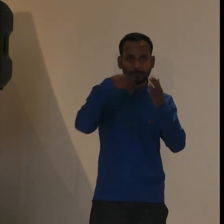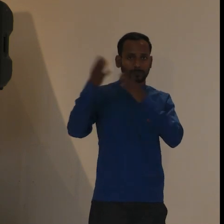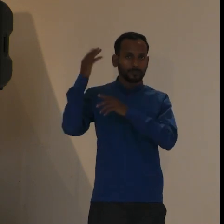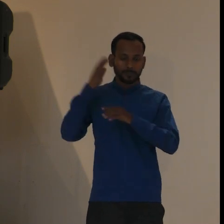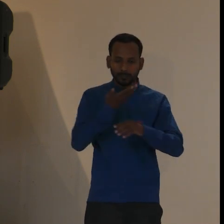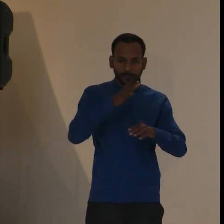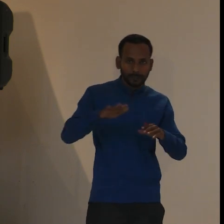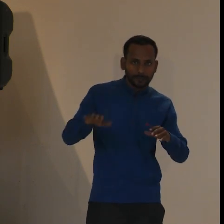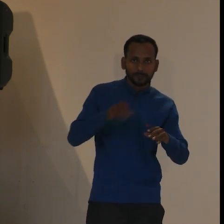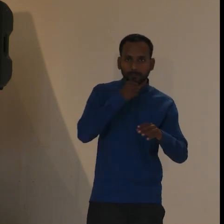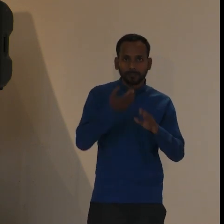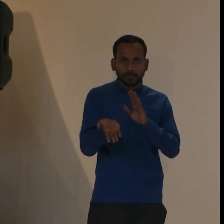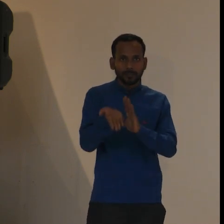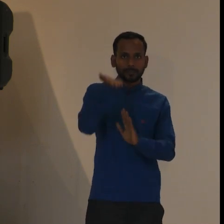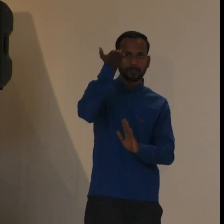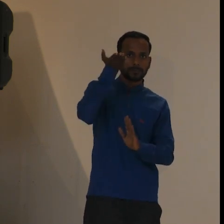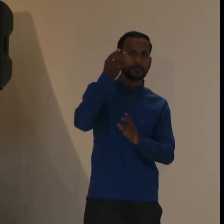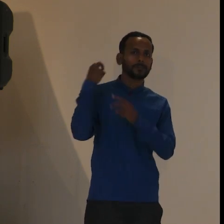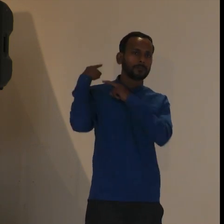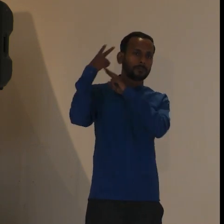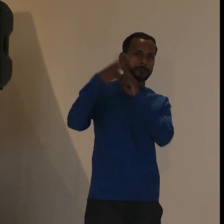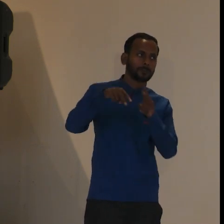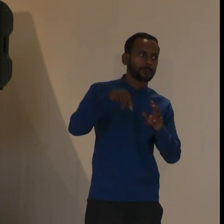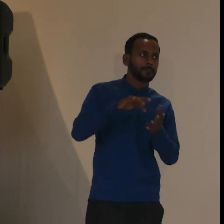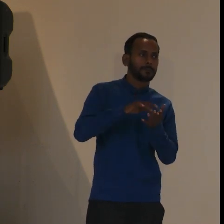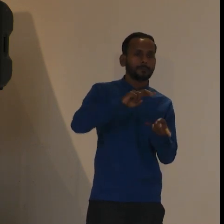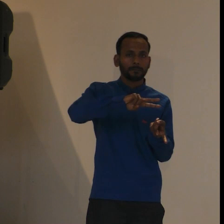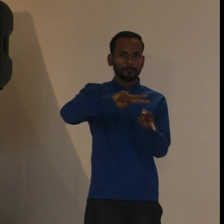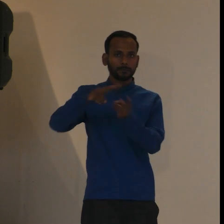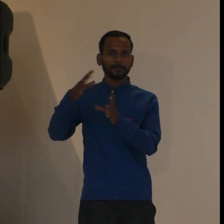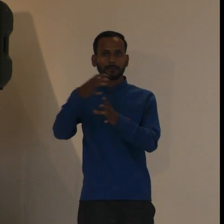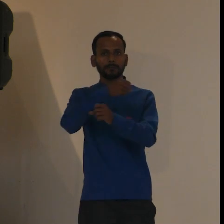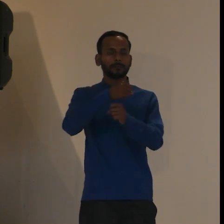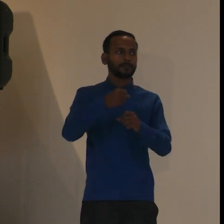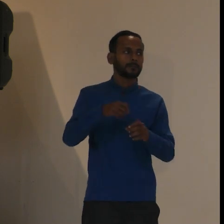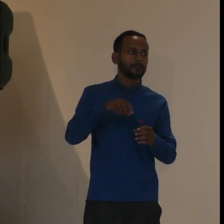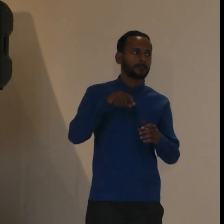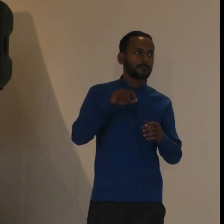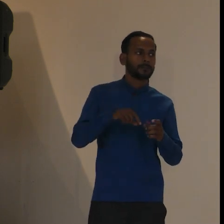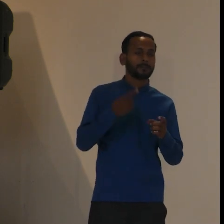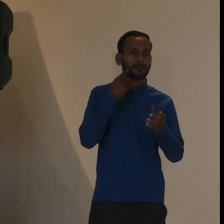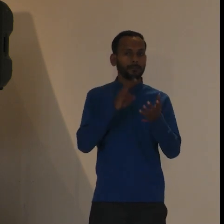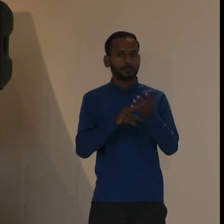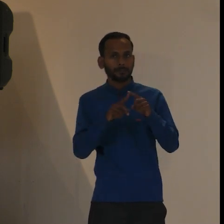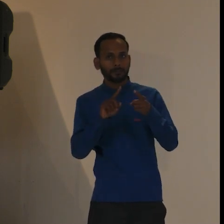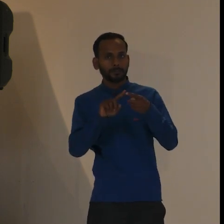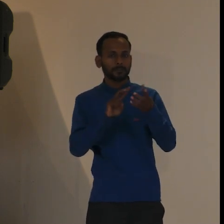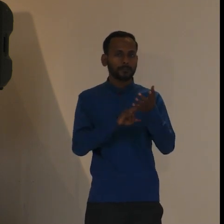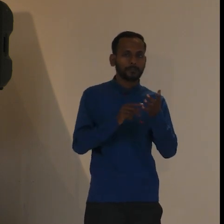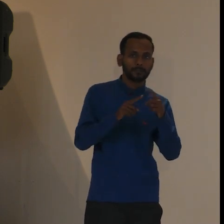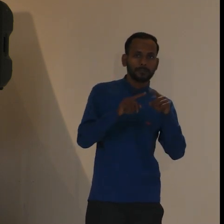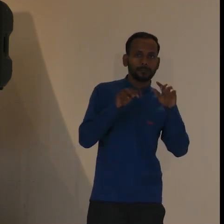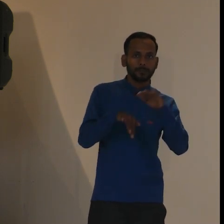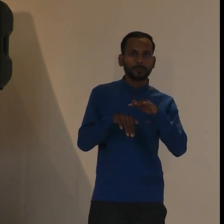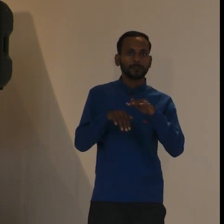their historical past or having misplaced pride. The intent of Vice was that,